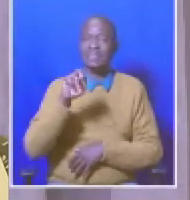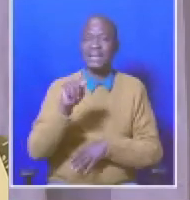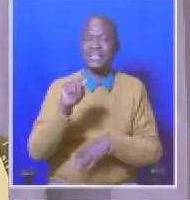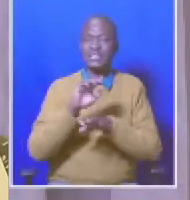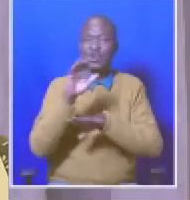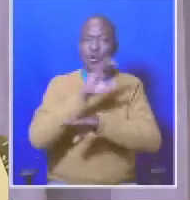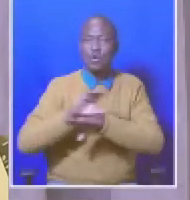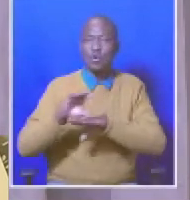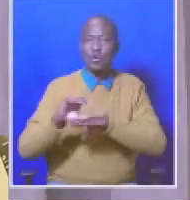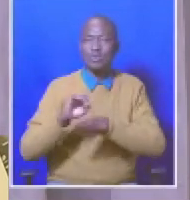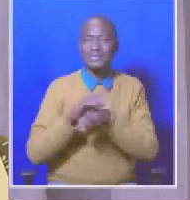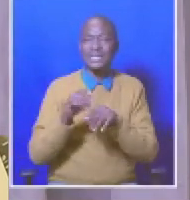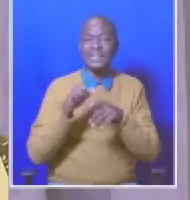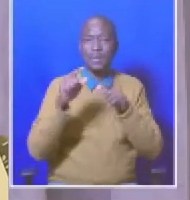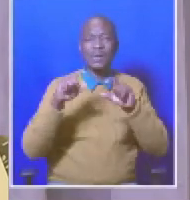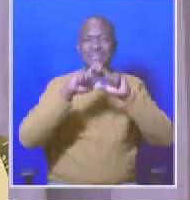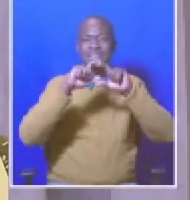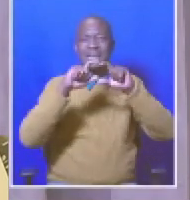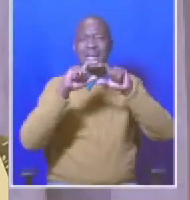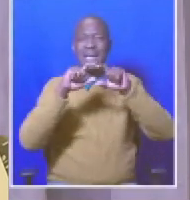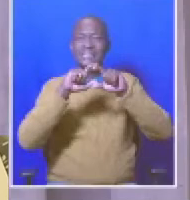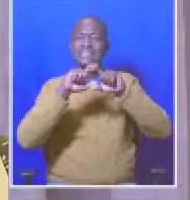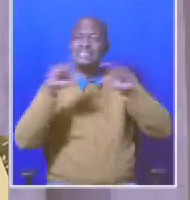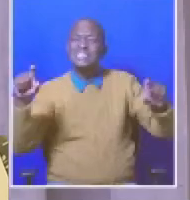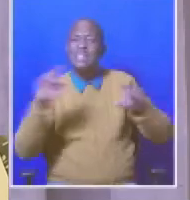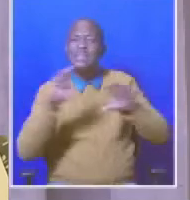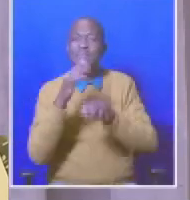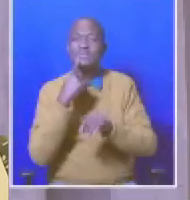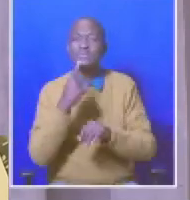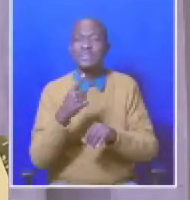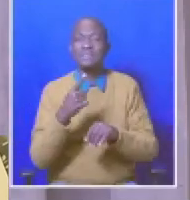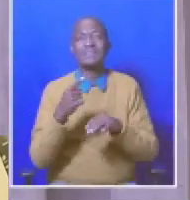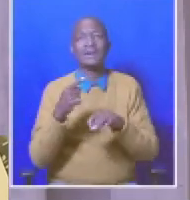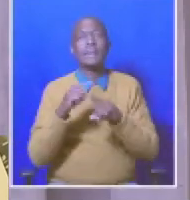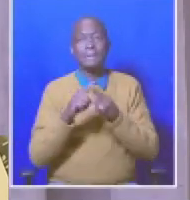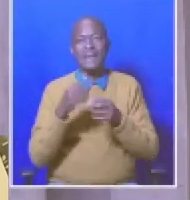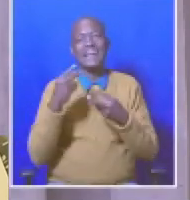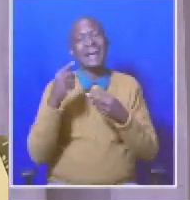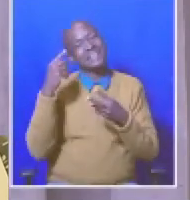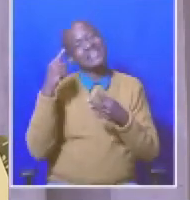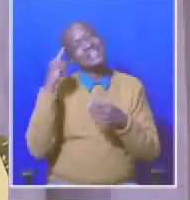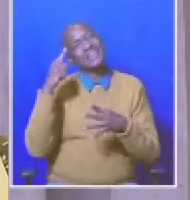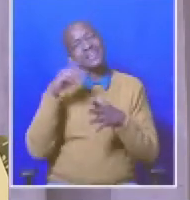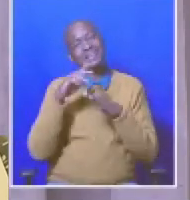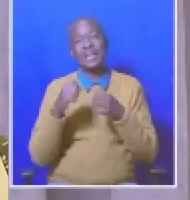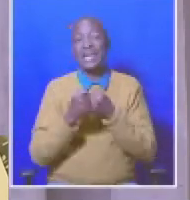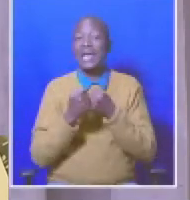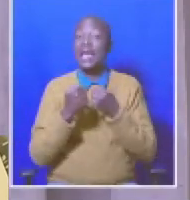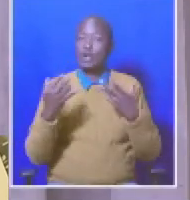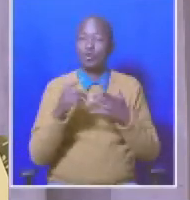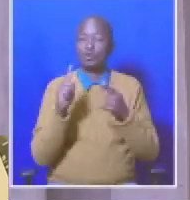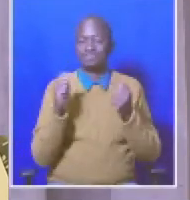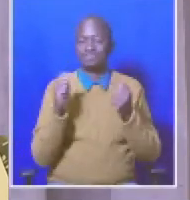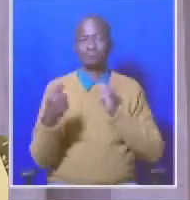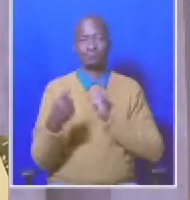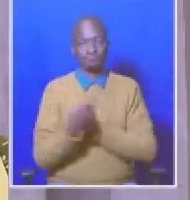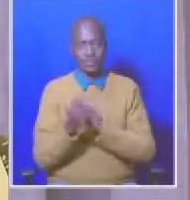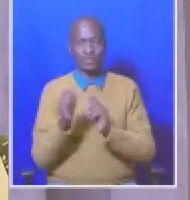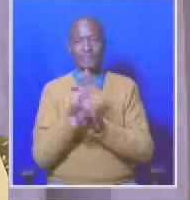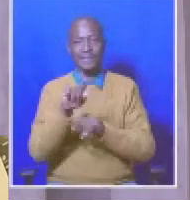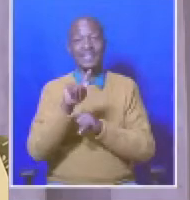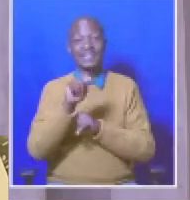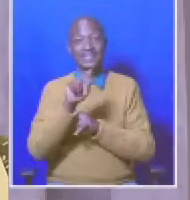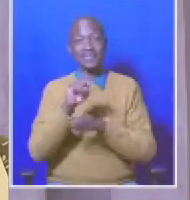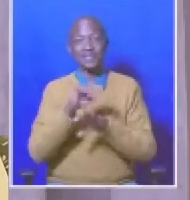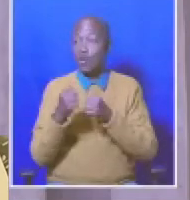a kind of stigma against TVET colleges. But I think a lot has been done now to turn that around. And a lot of